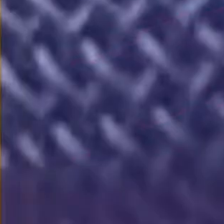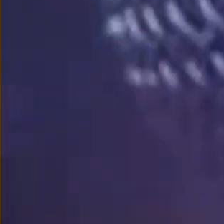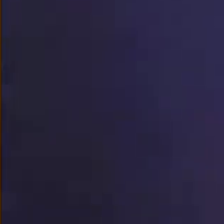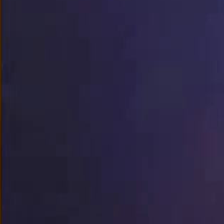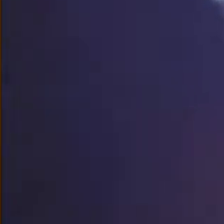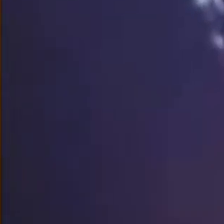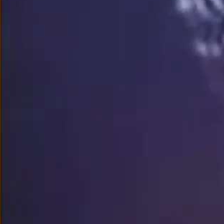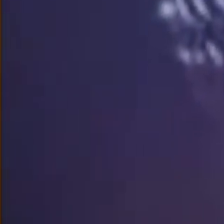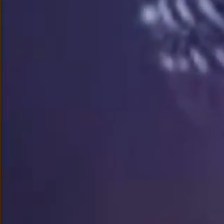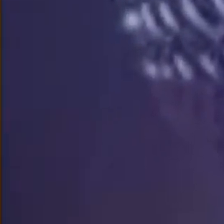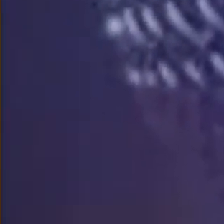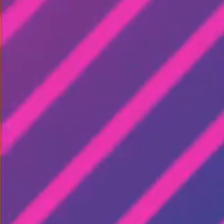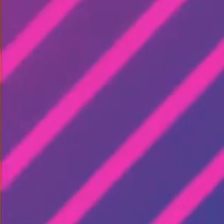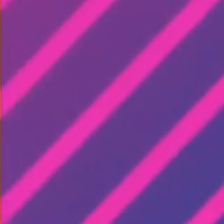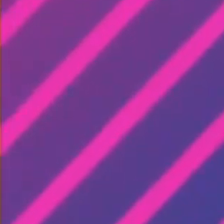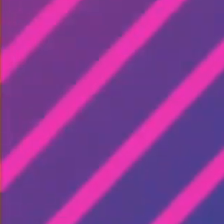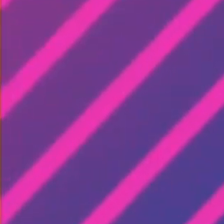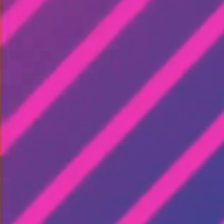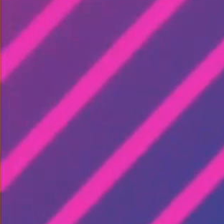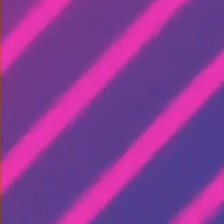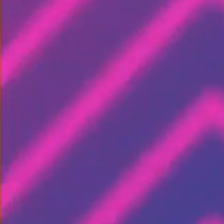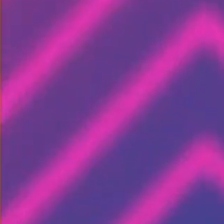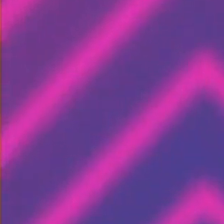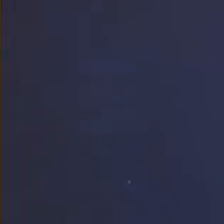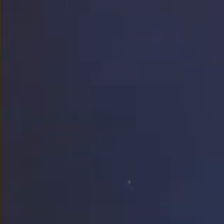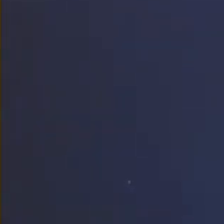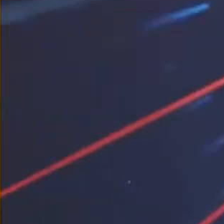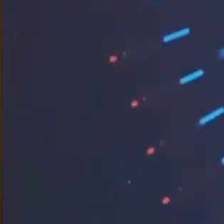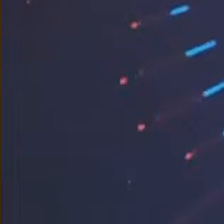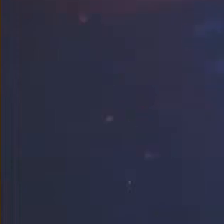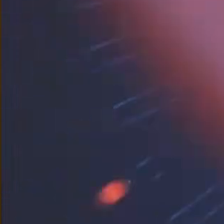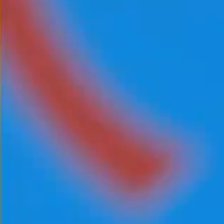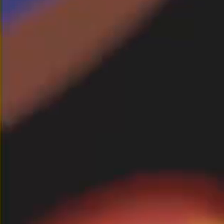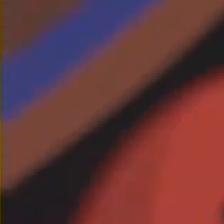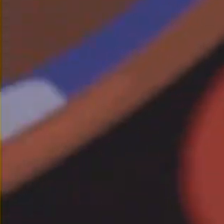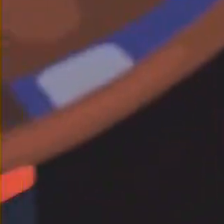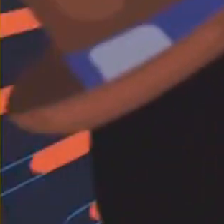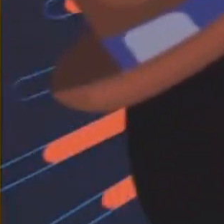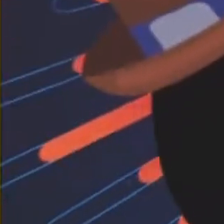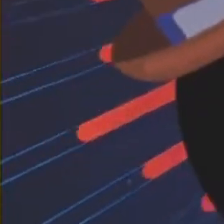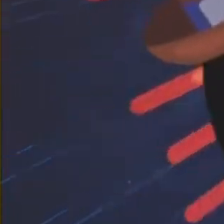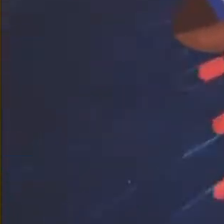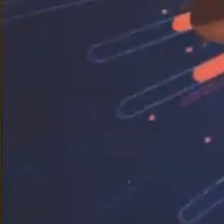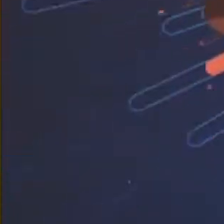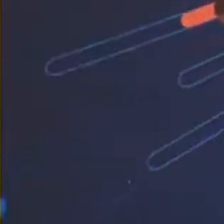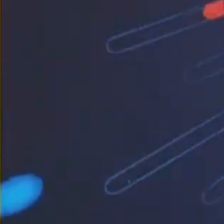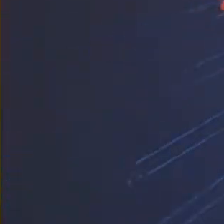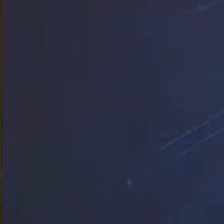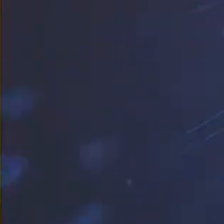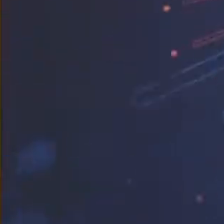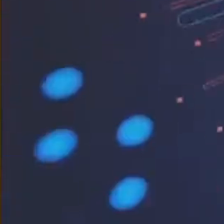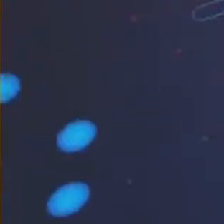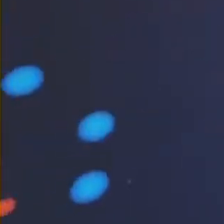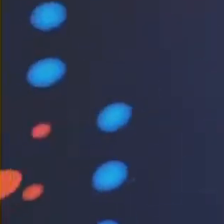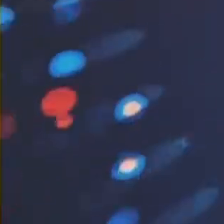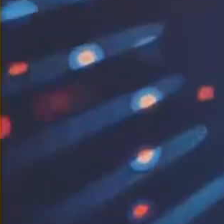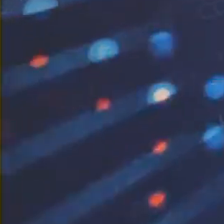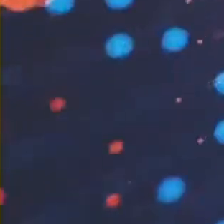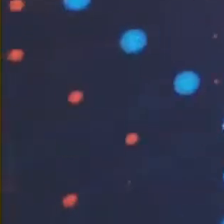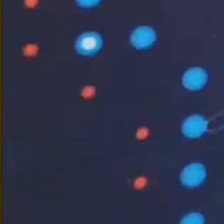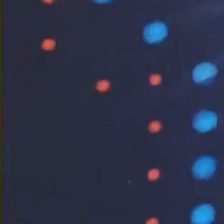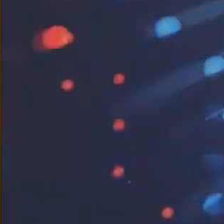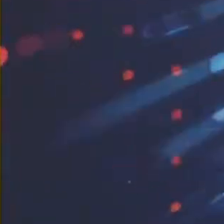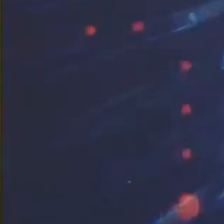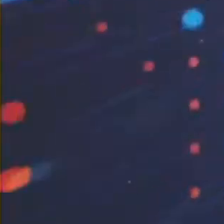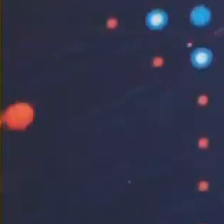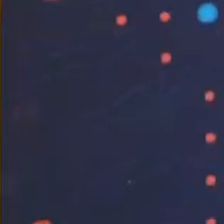streaming on Facebook and YouTube at TTT Live Online. The Talk City Fiesta is powered by Talk City 91.1 FM, a member of